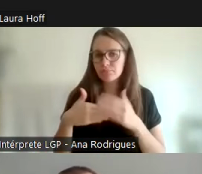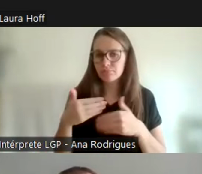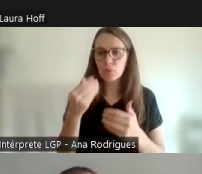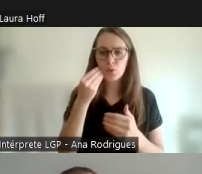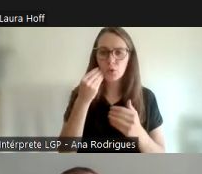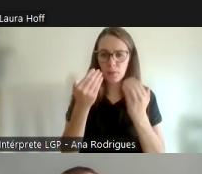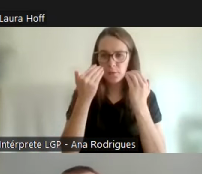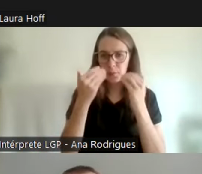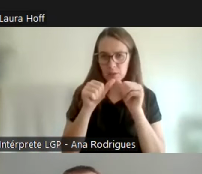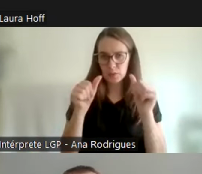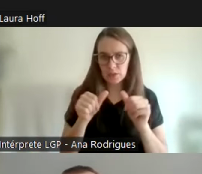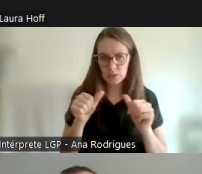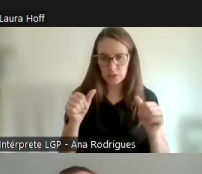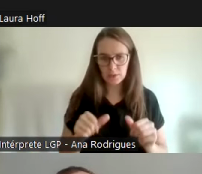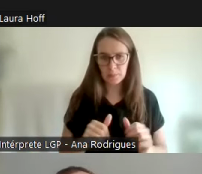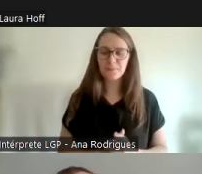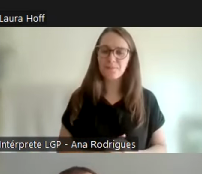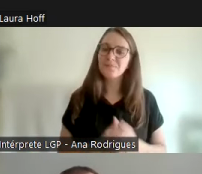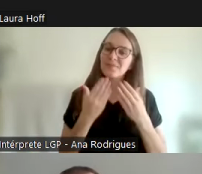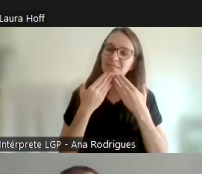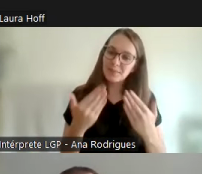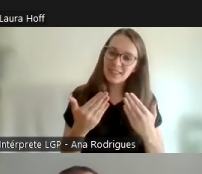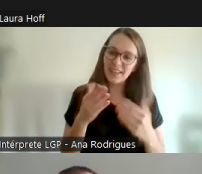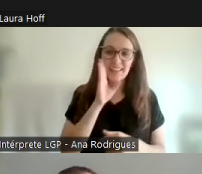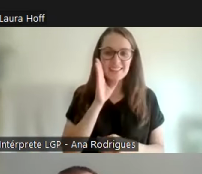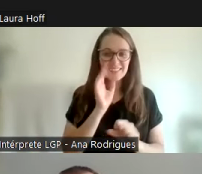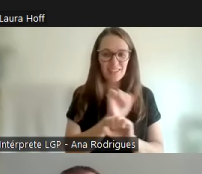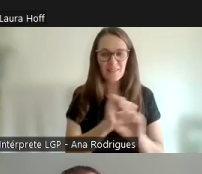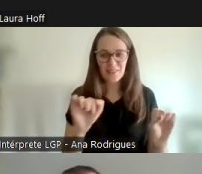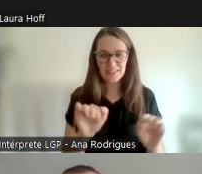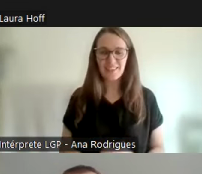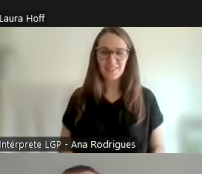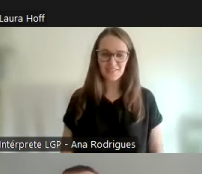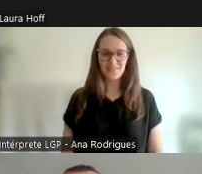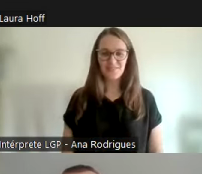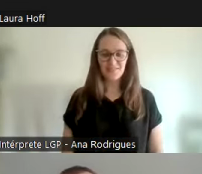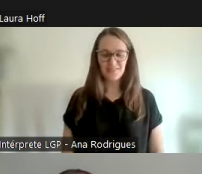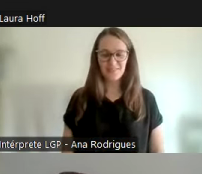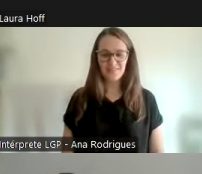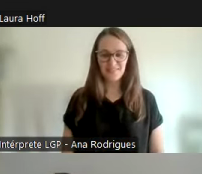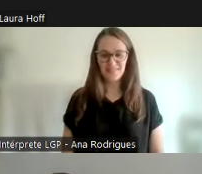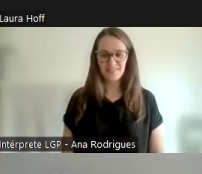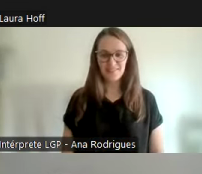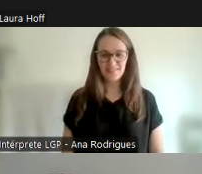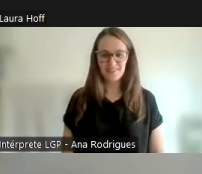the university. Thank you for your attention.